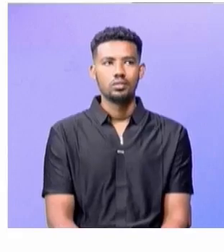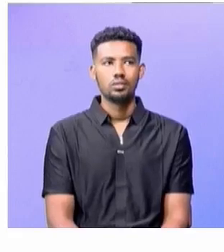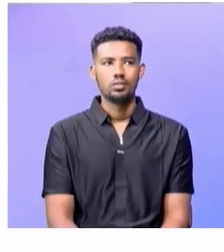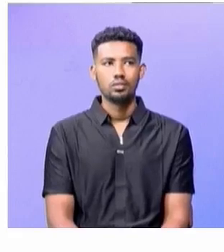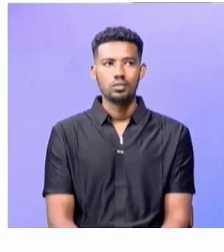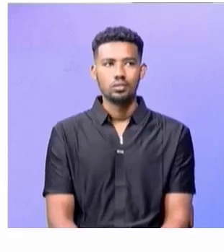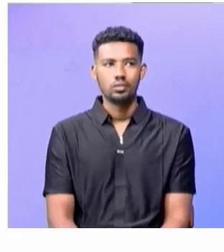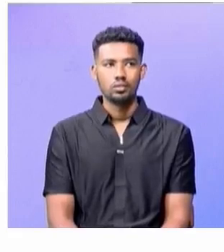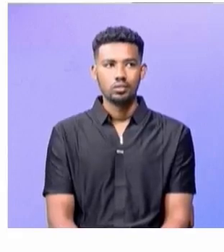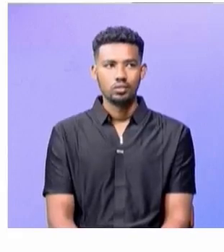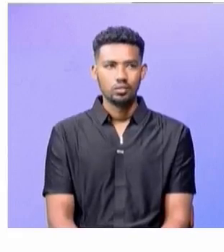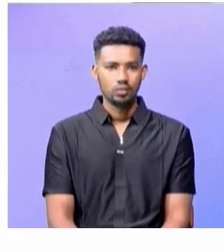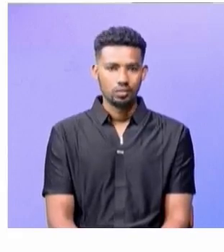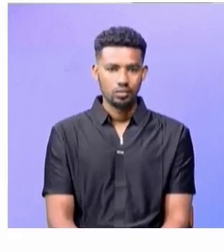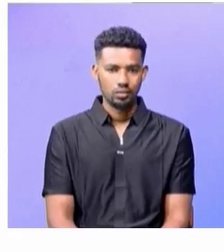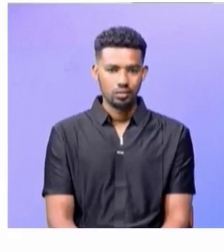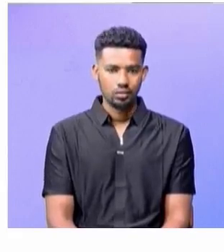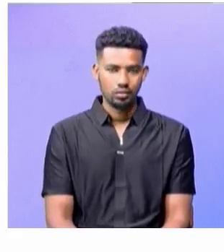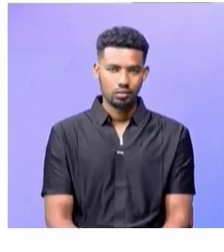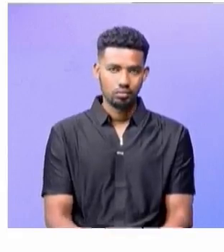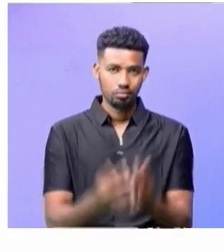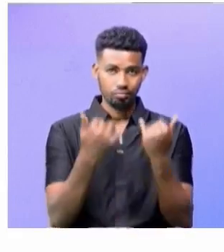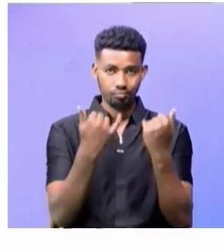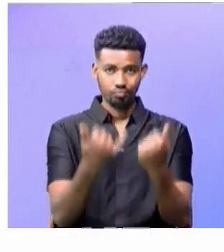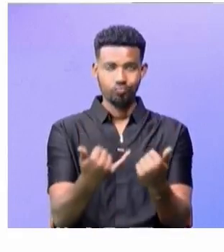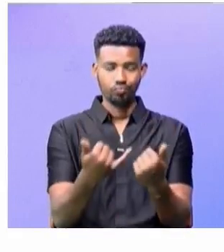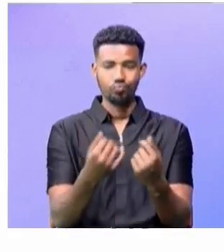the dialogue